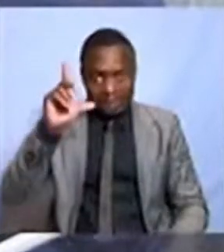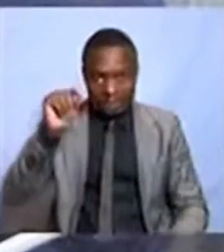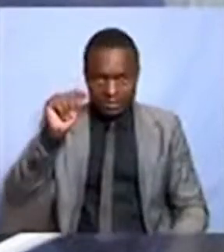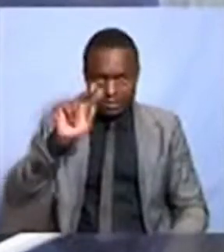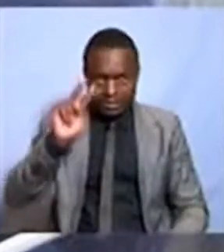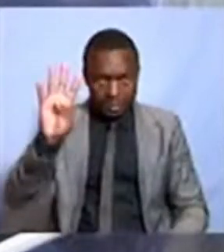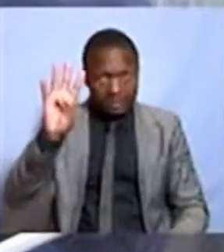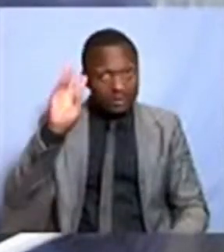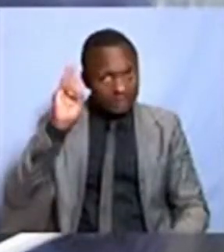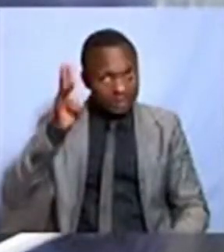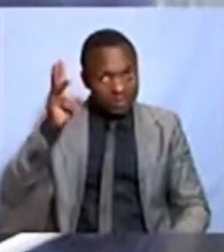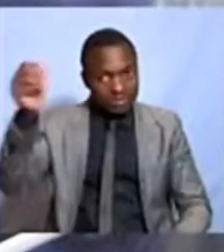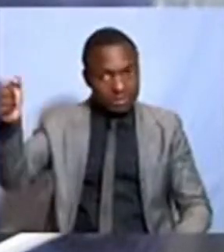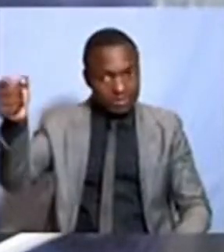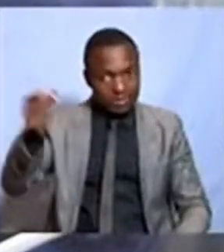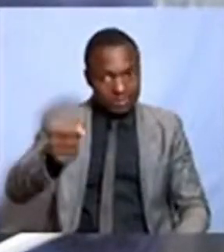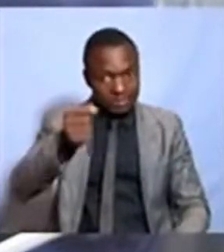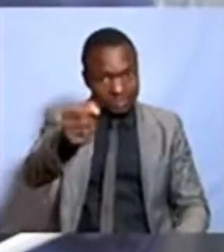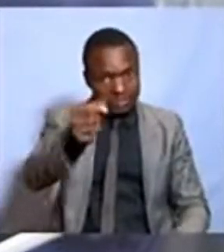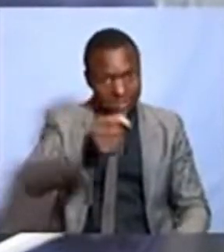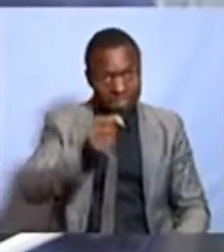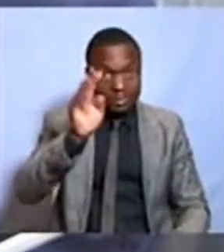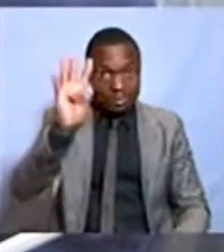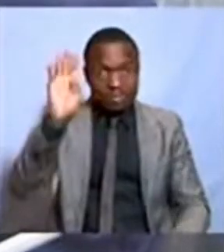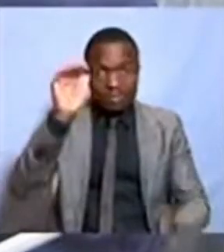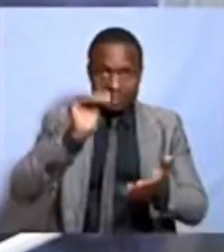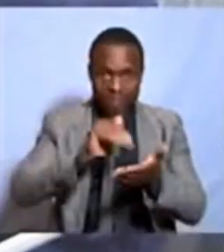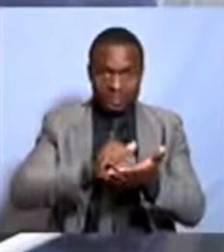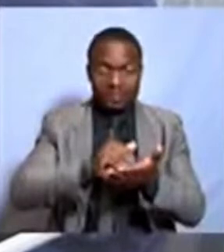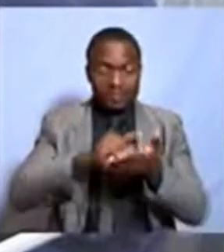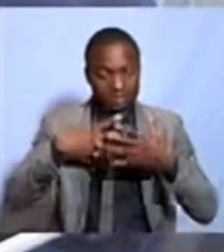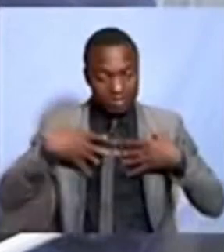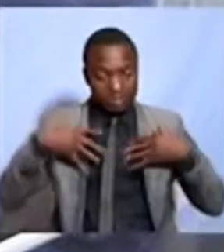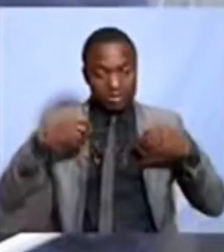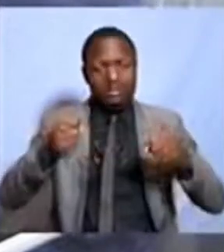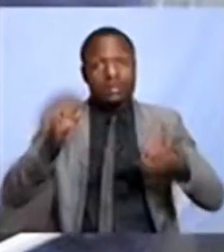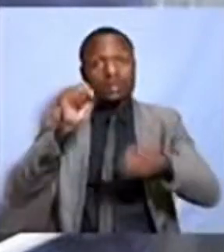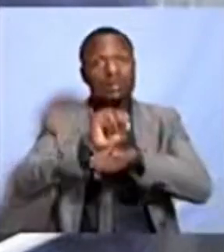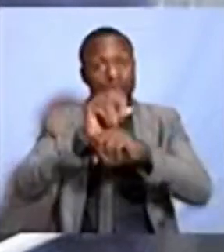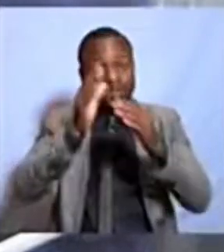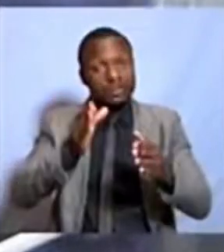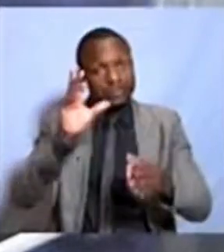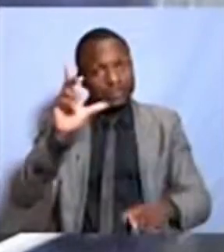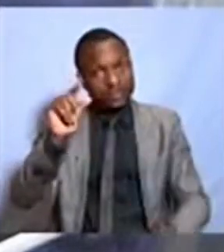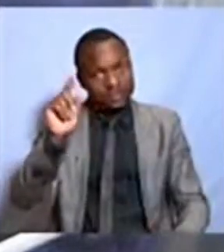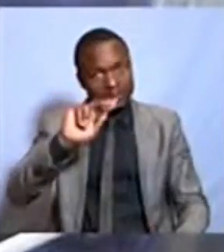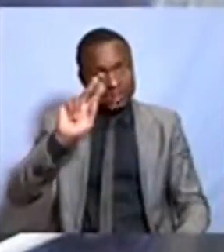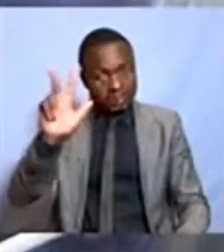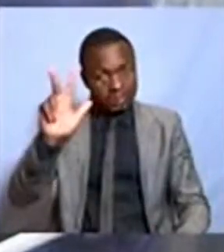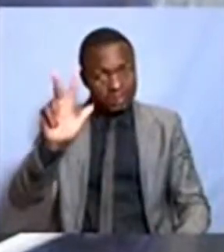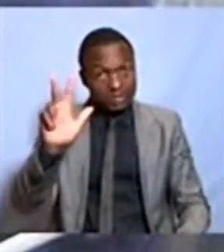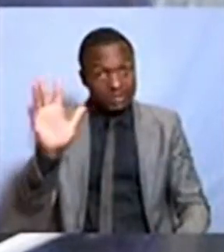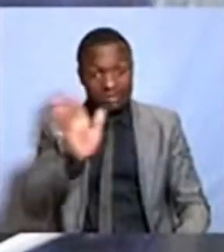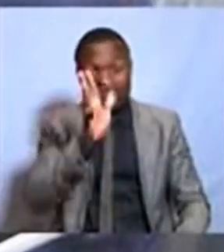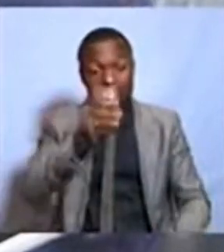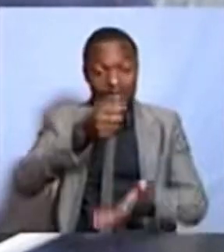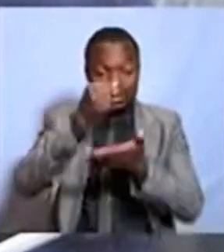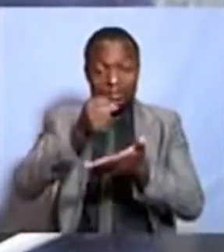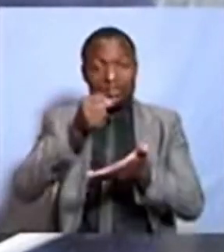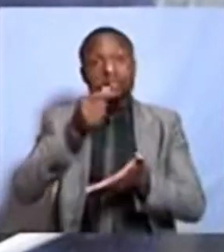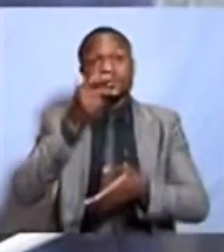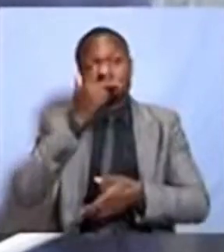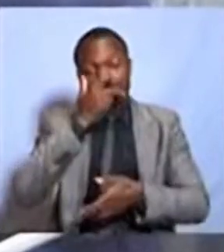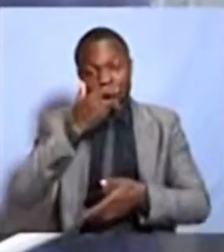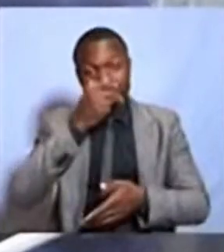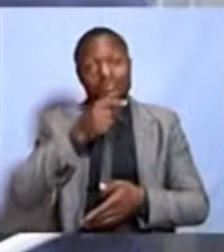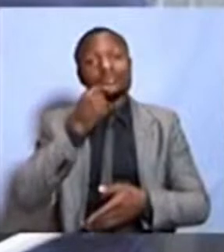2024 will recruit 4,000 health personnel. In 2023, in his budget speech, he did